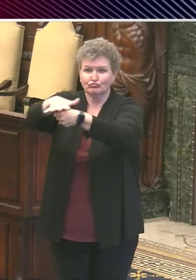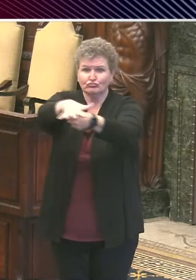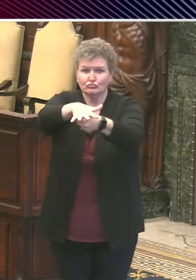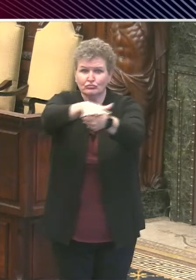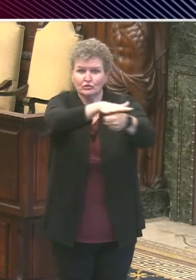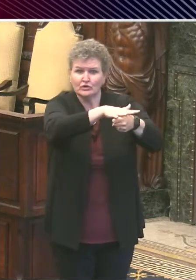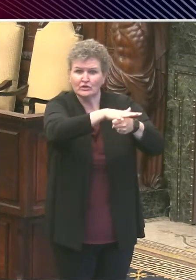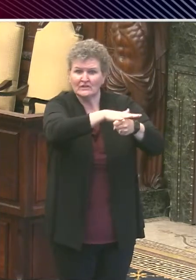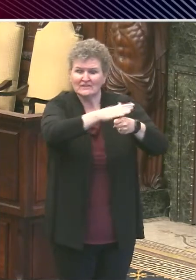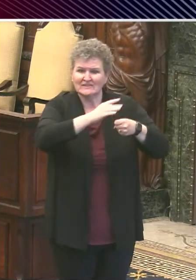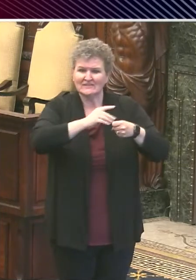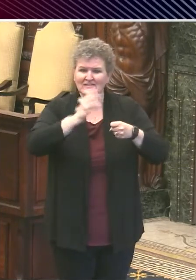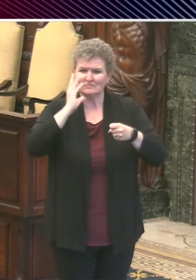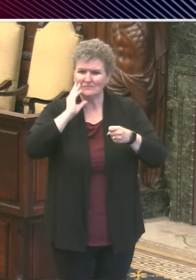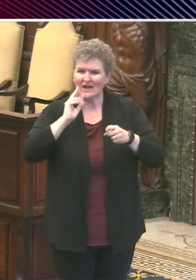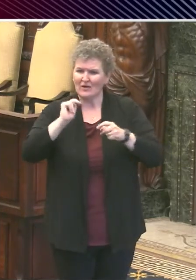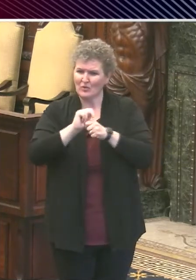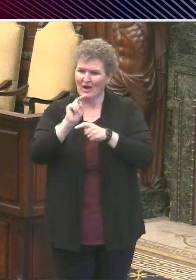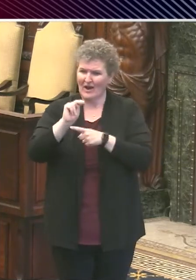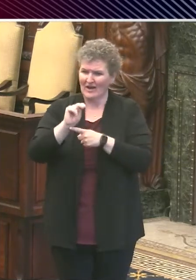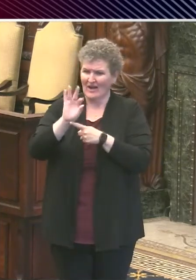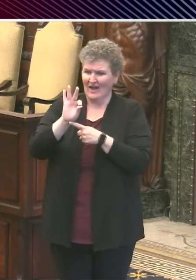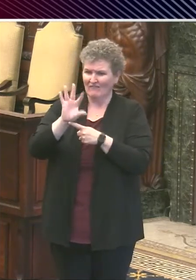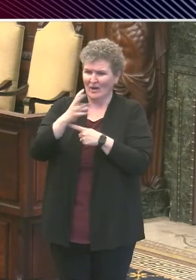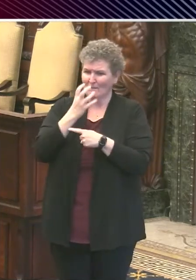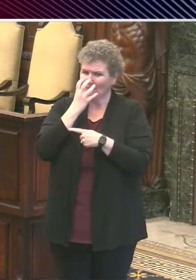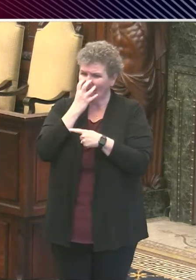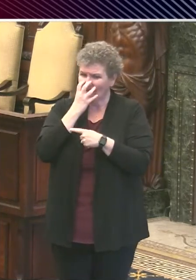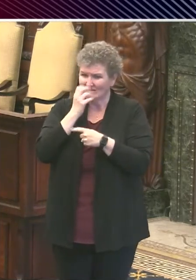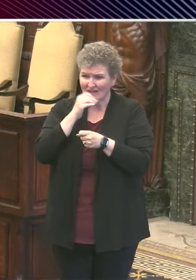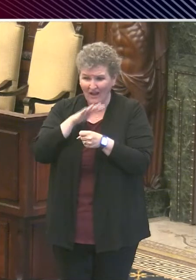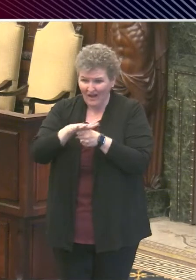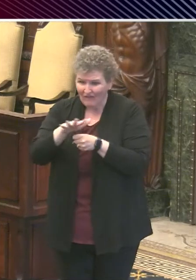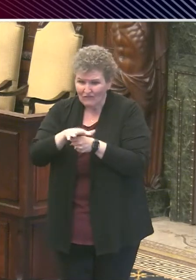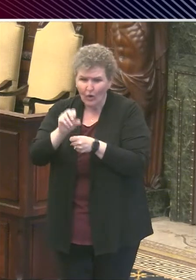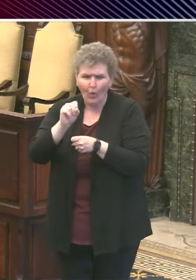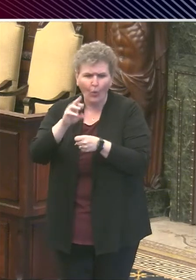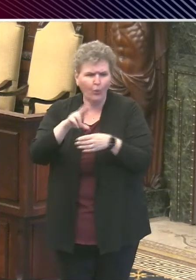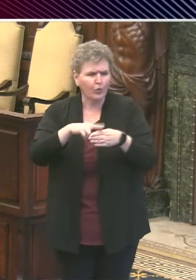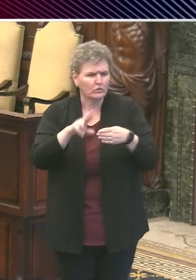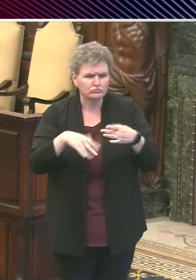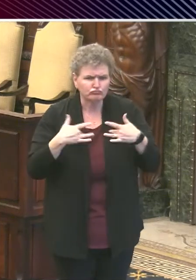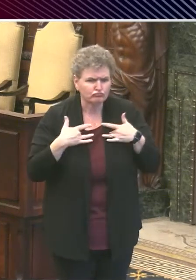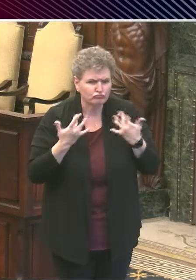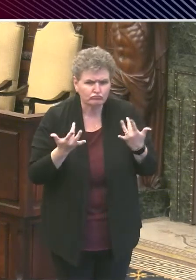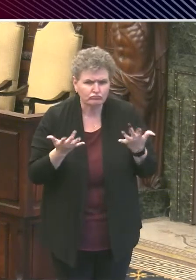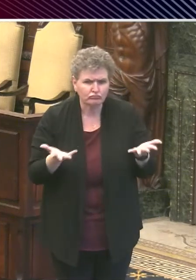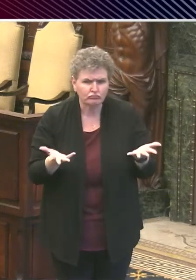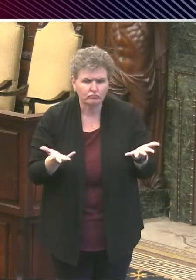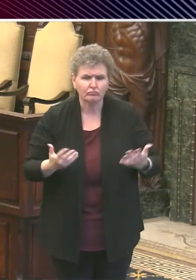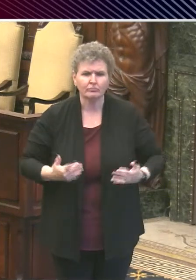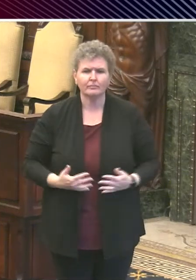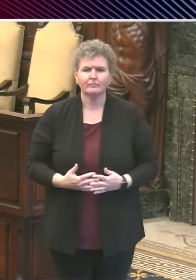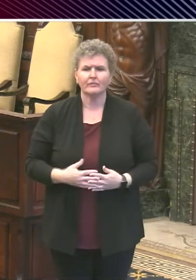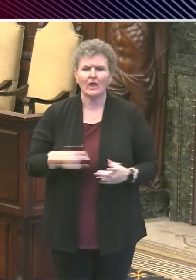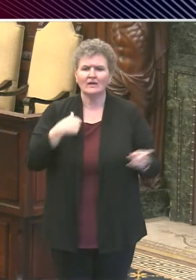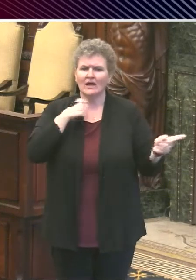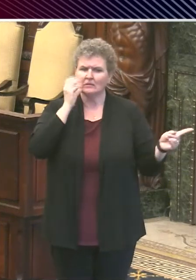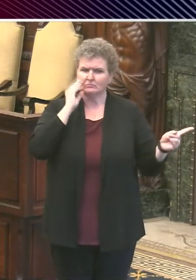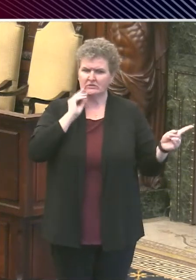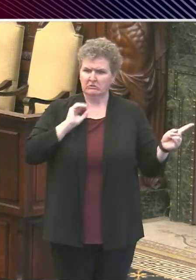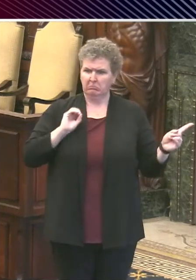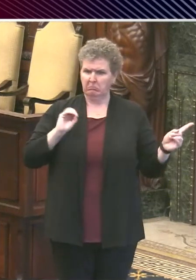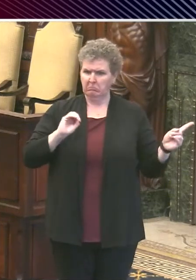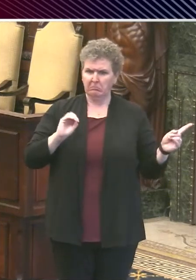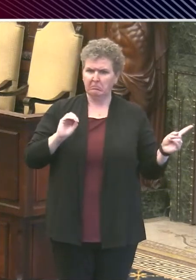shortage and a delay in results? So we're not experiencing a PPE shortage at the testing sites. Now, most of the sites are